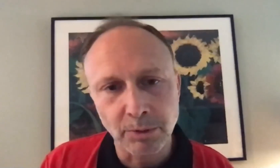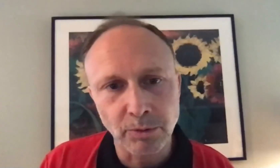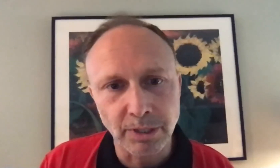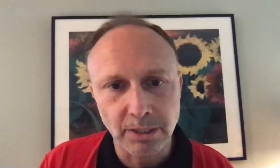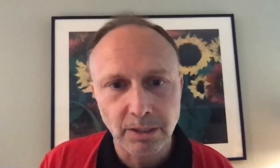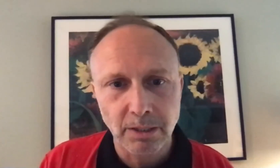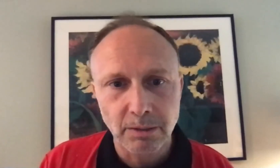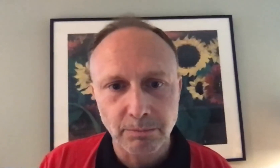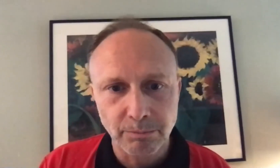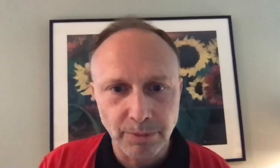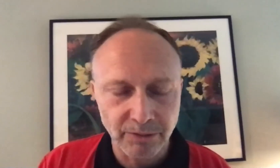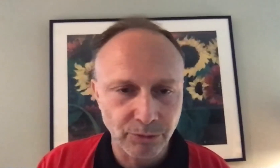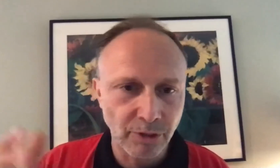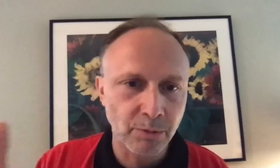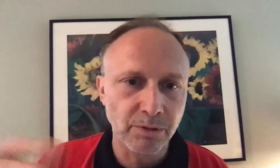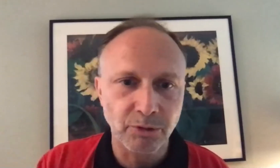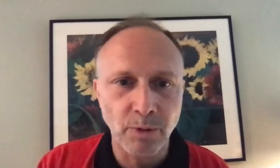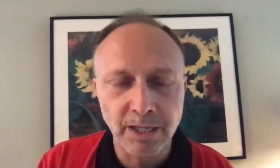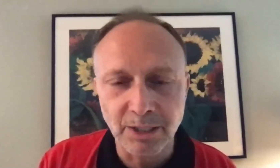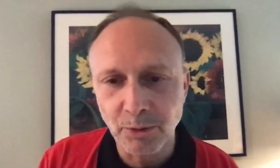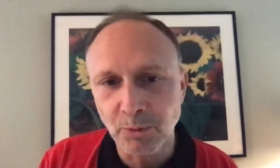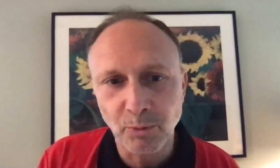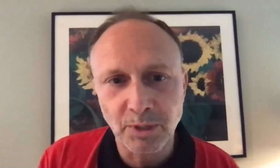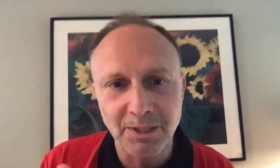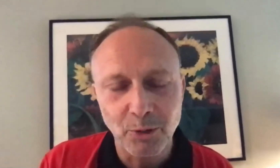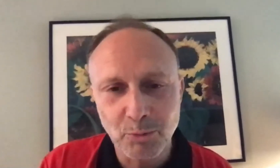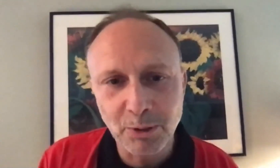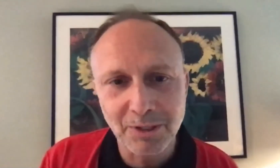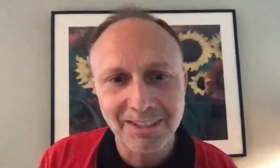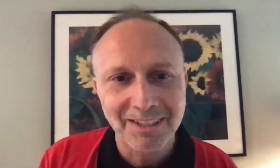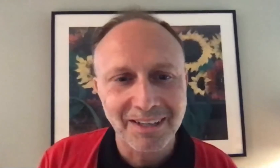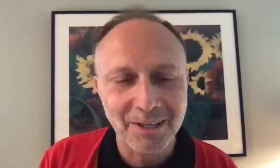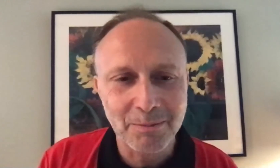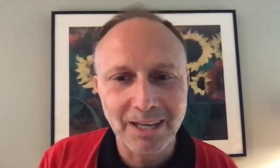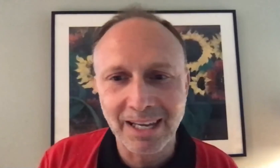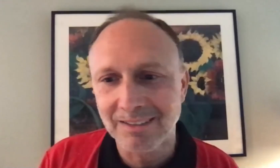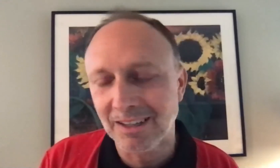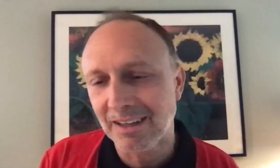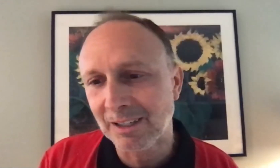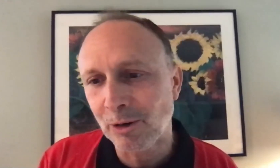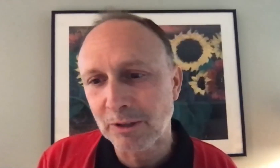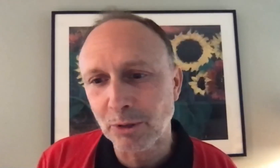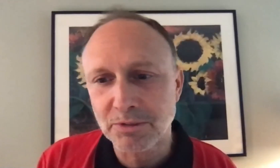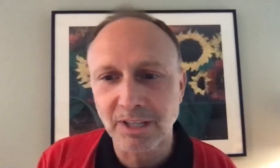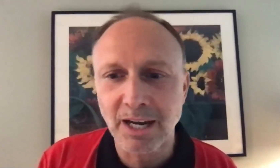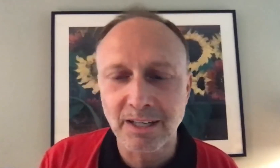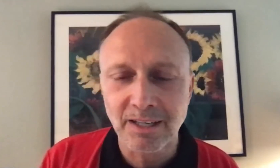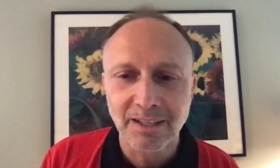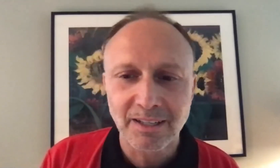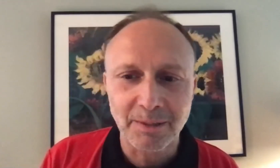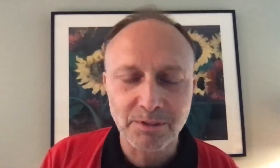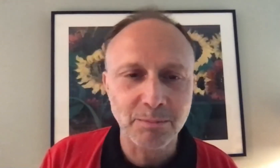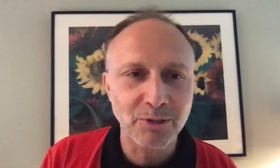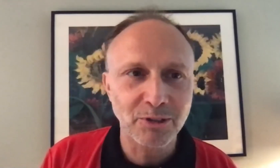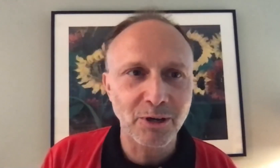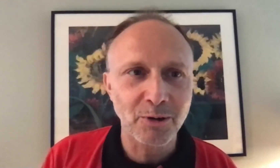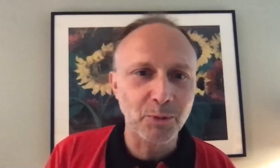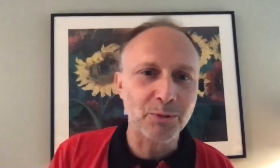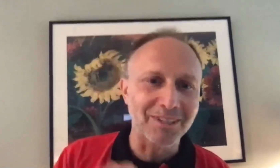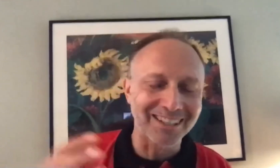challenge, but also as some learning pattern that brings